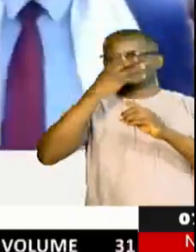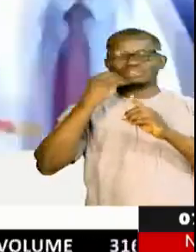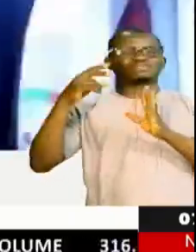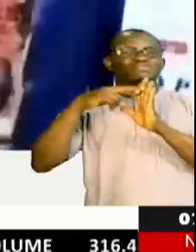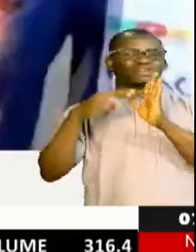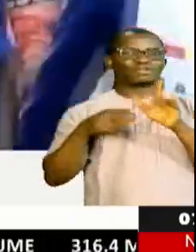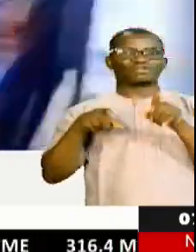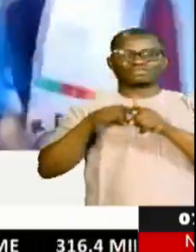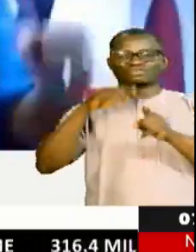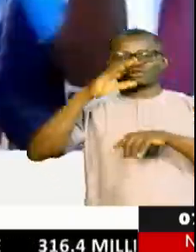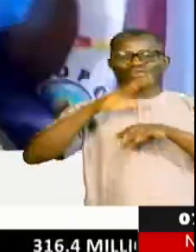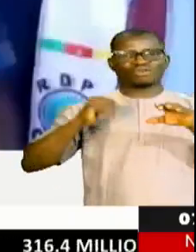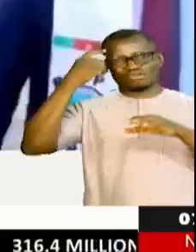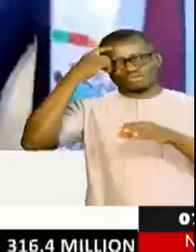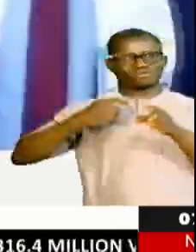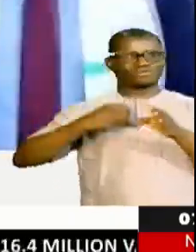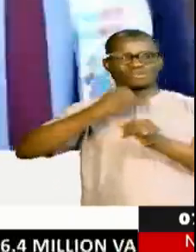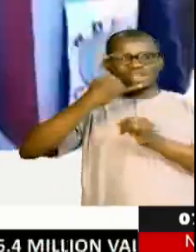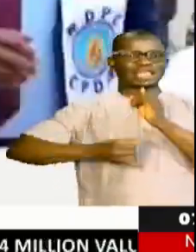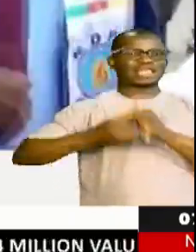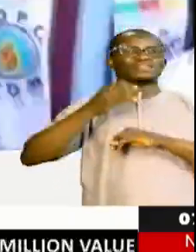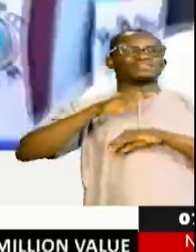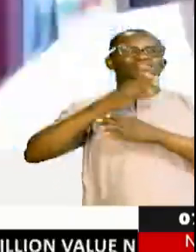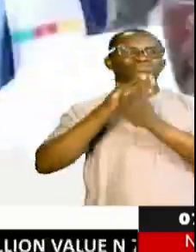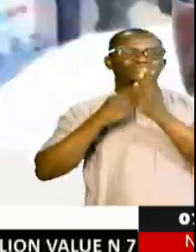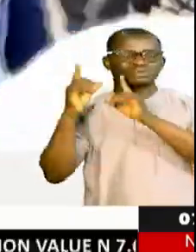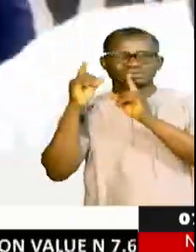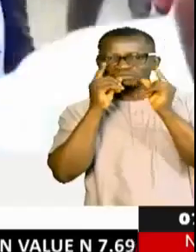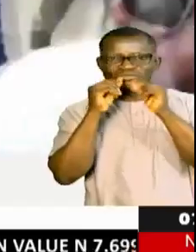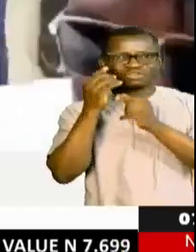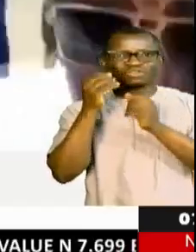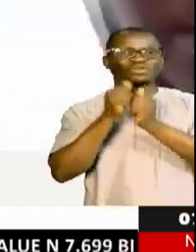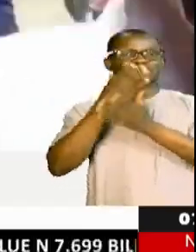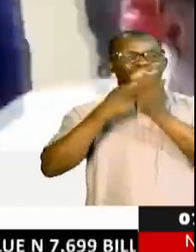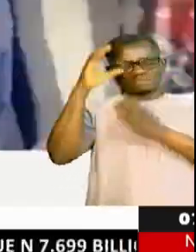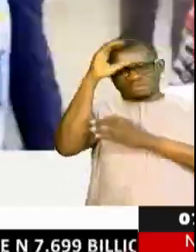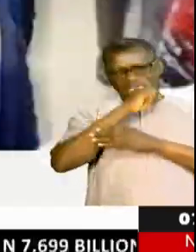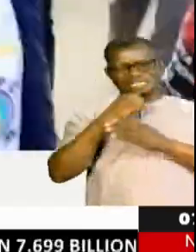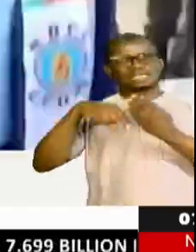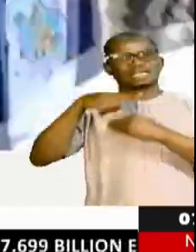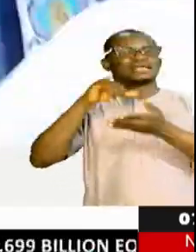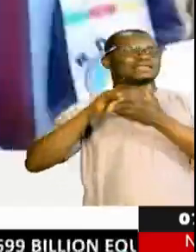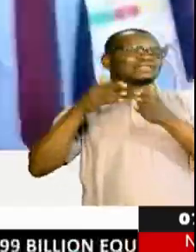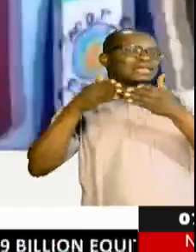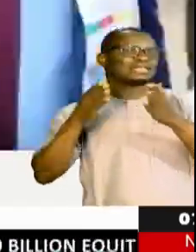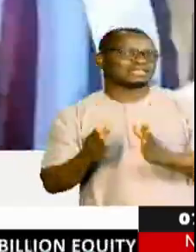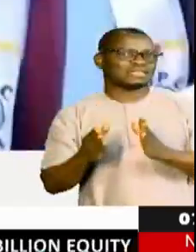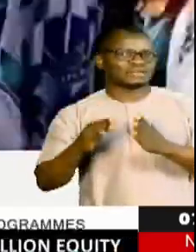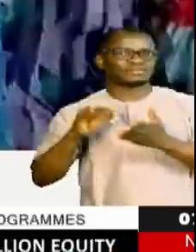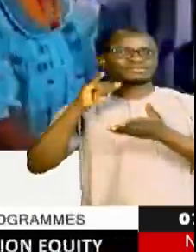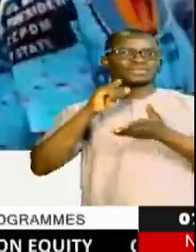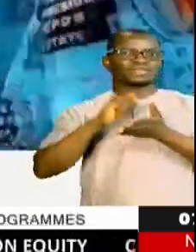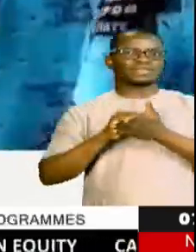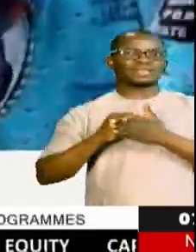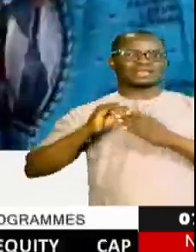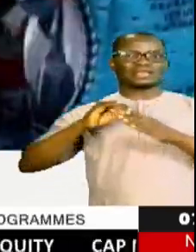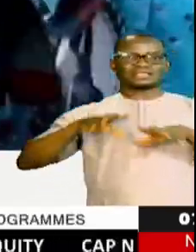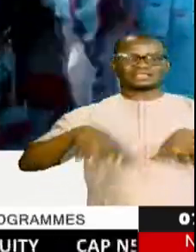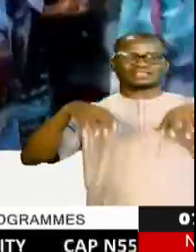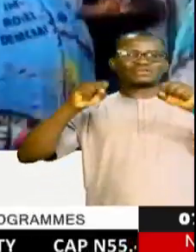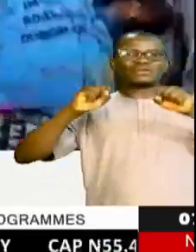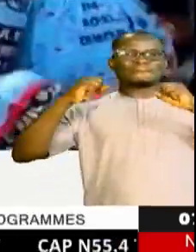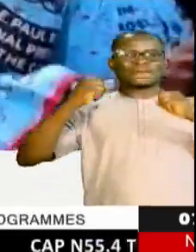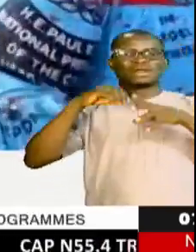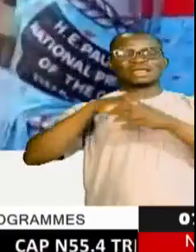an end to malicious speculations and predictions surrounding the leader who took the helm in 1982